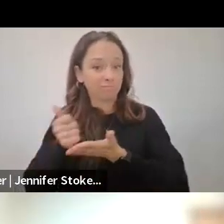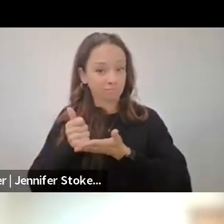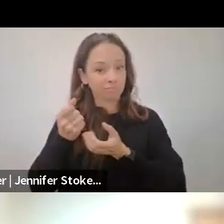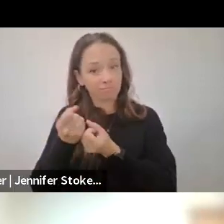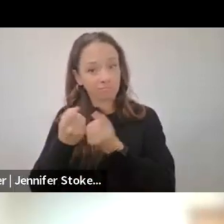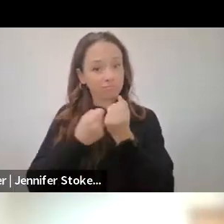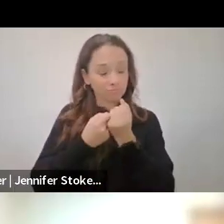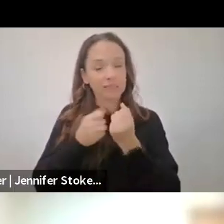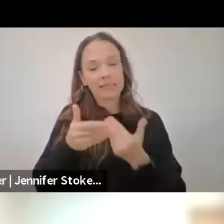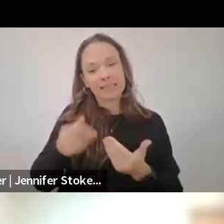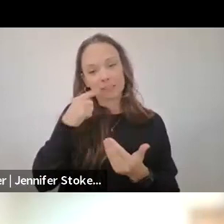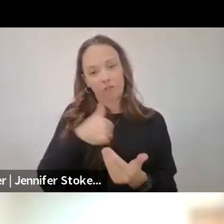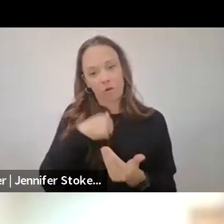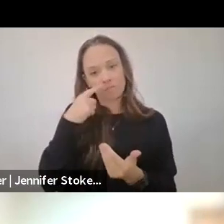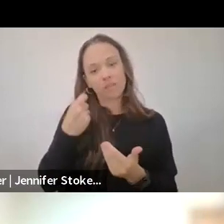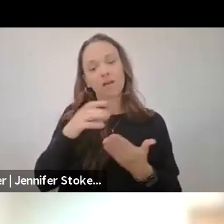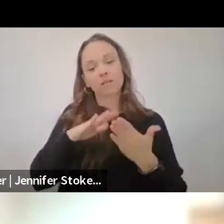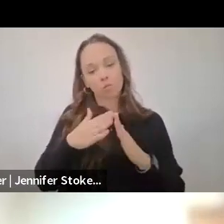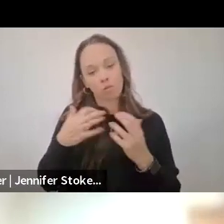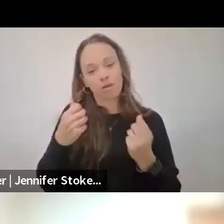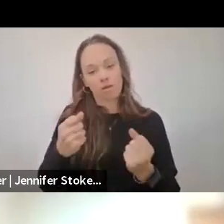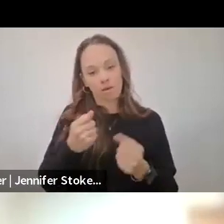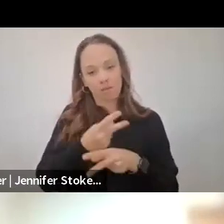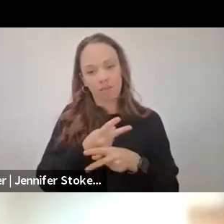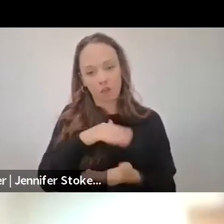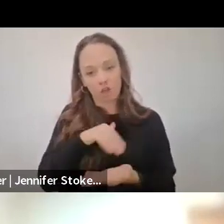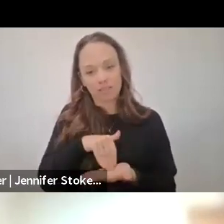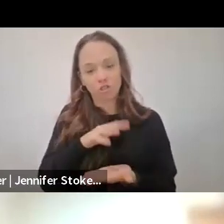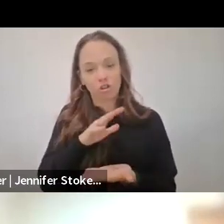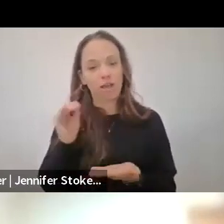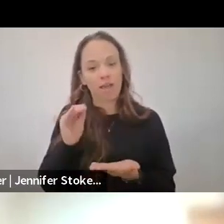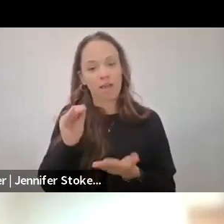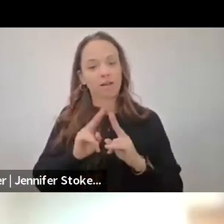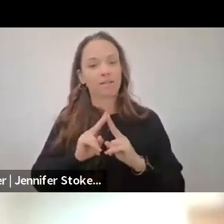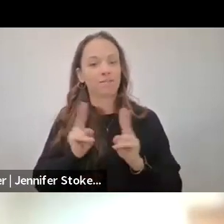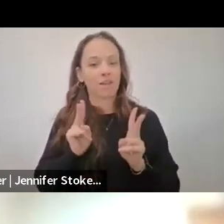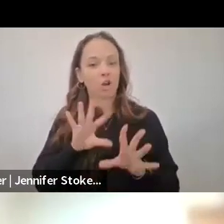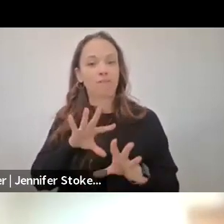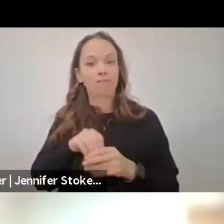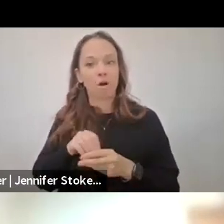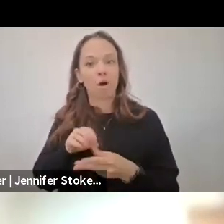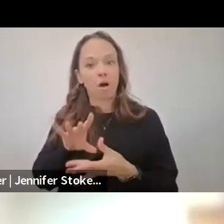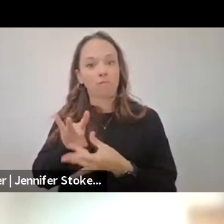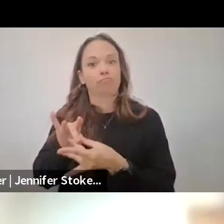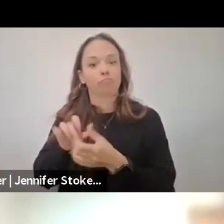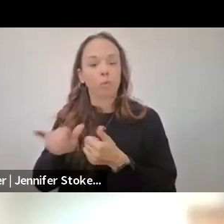it's easier for us because we're a community health center, like I said, and we are very, very involved in the